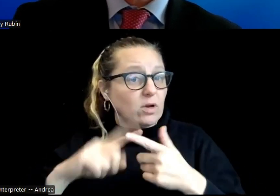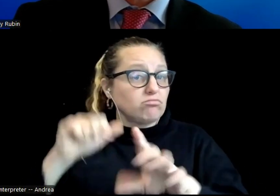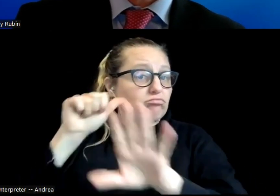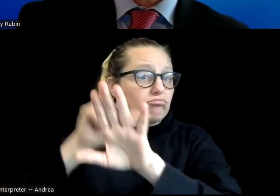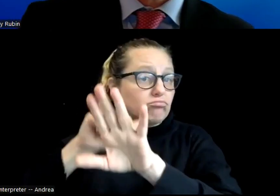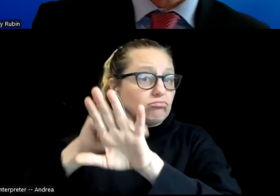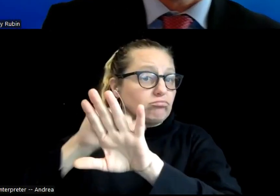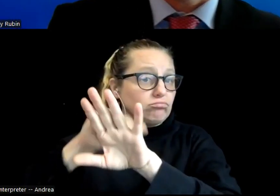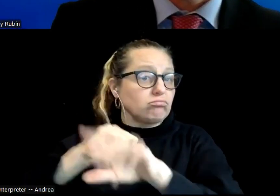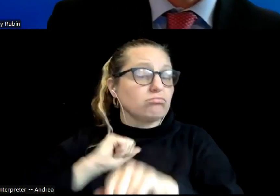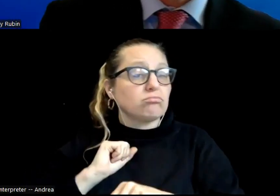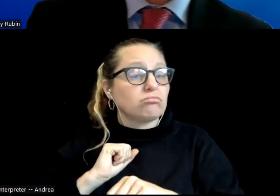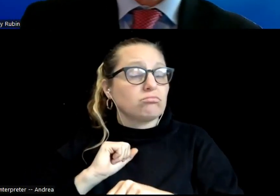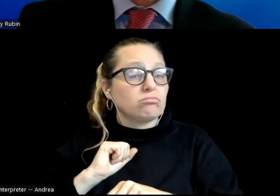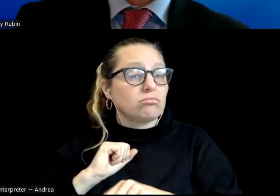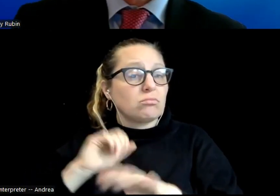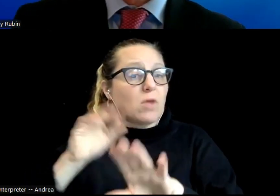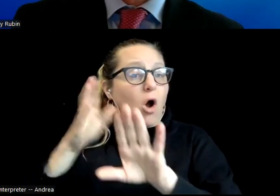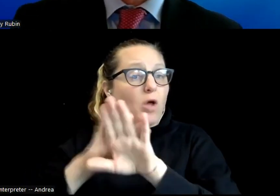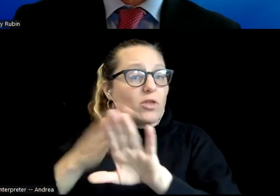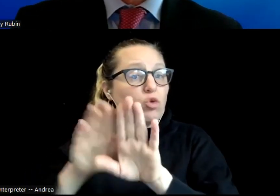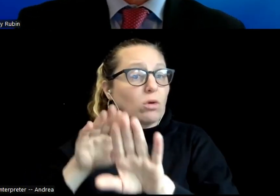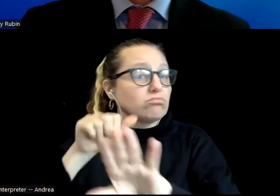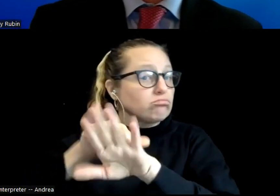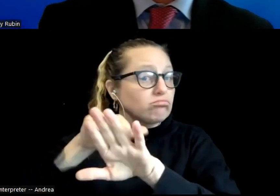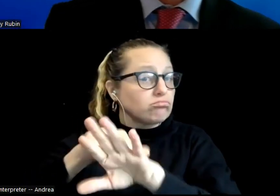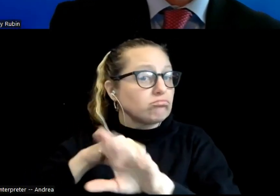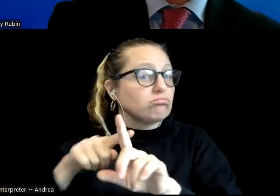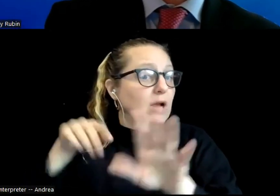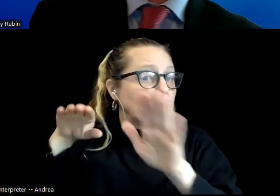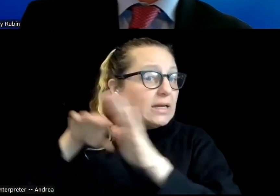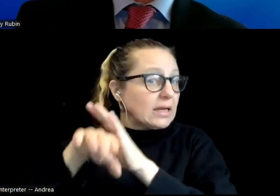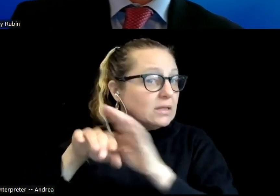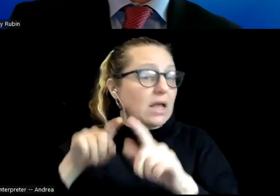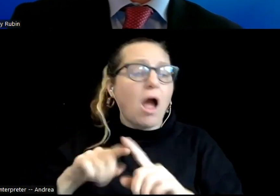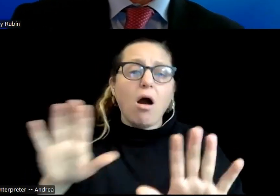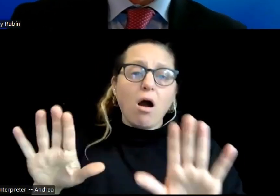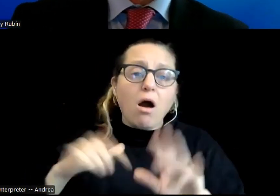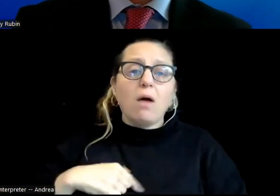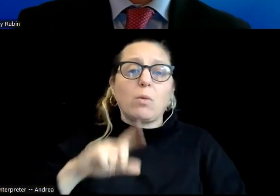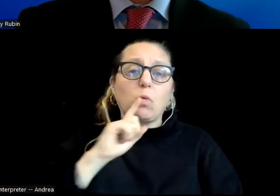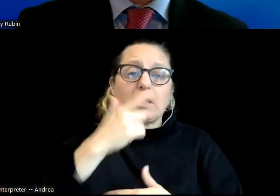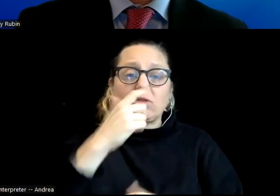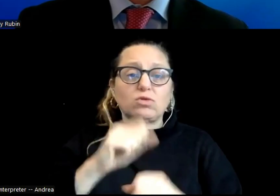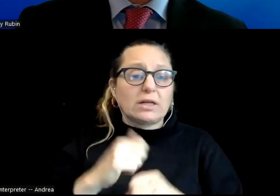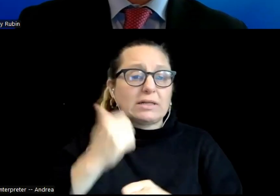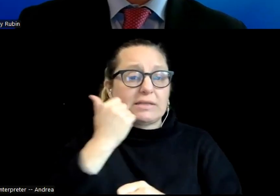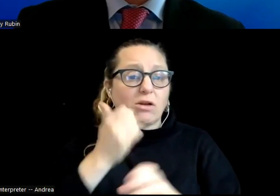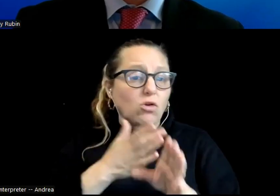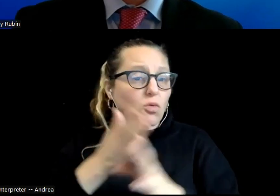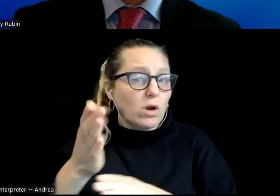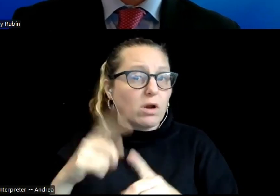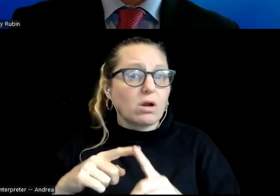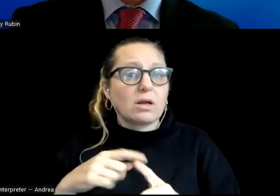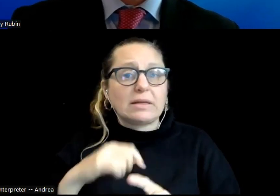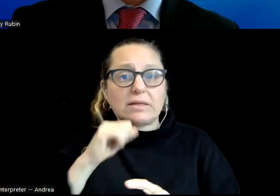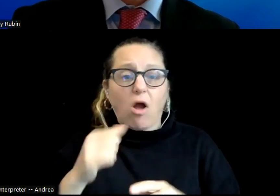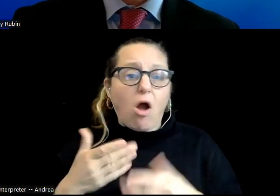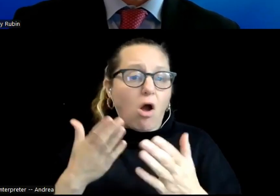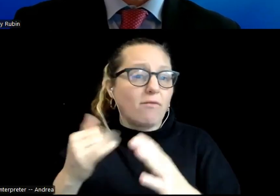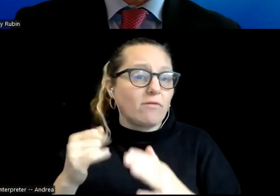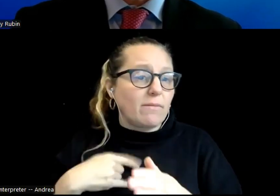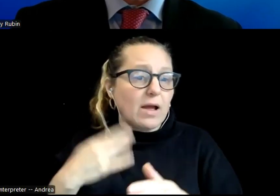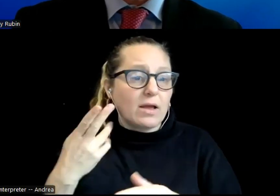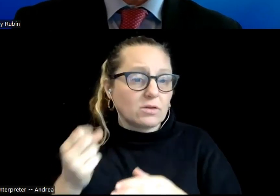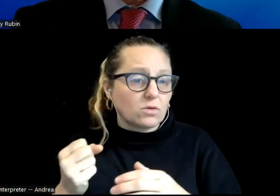the door and walking in and say, I'm really interested in a dental career. It's not offered at my high